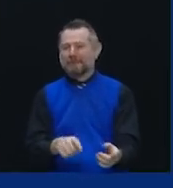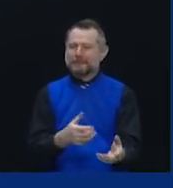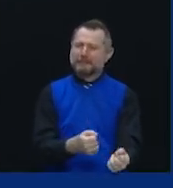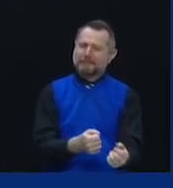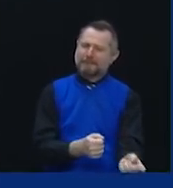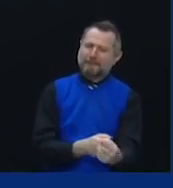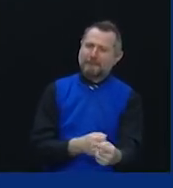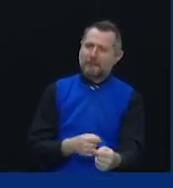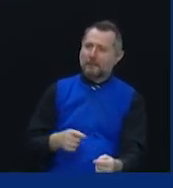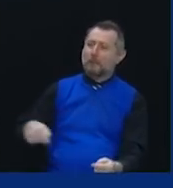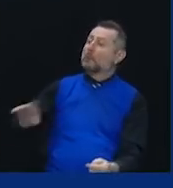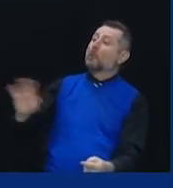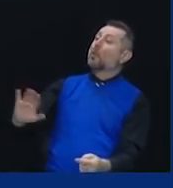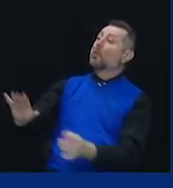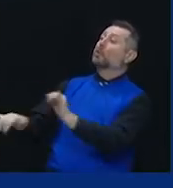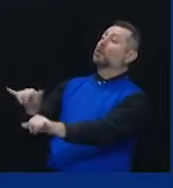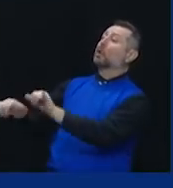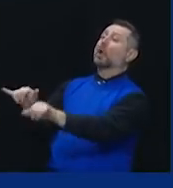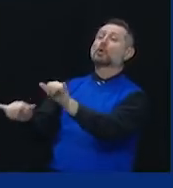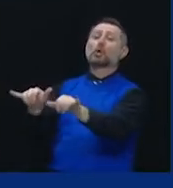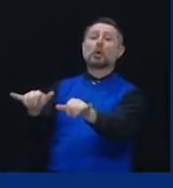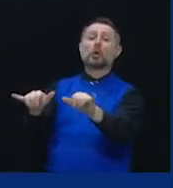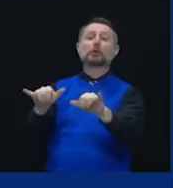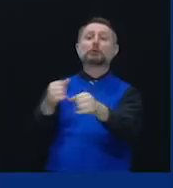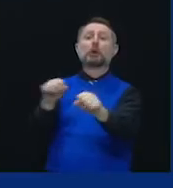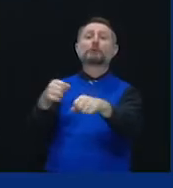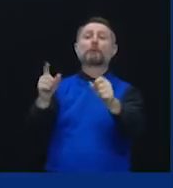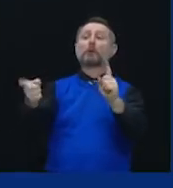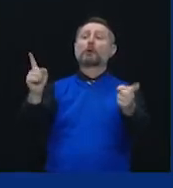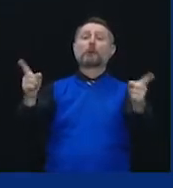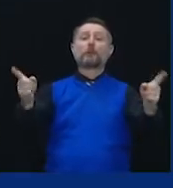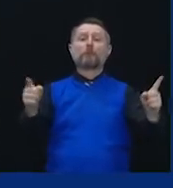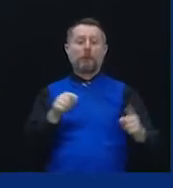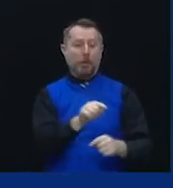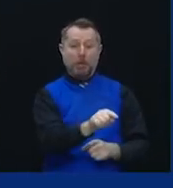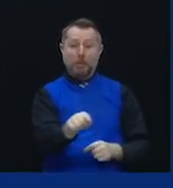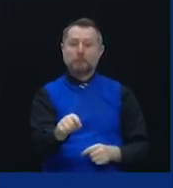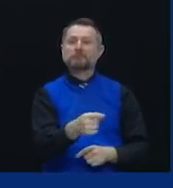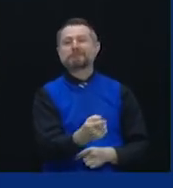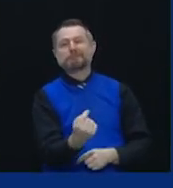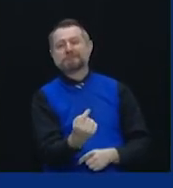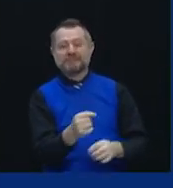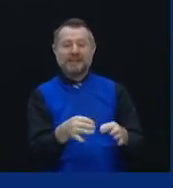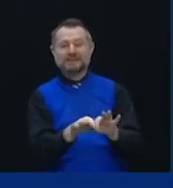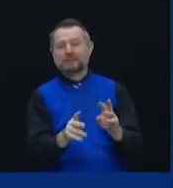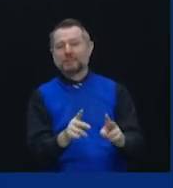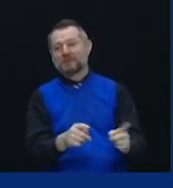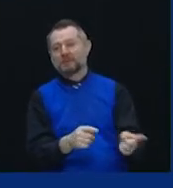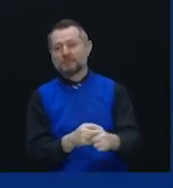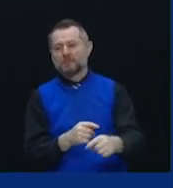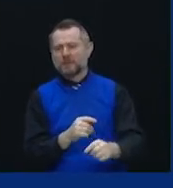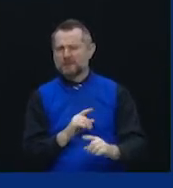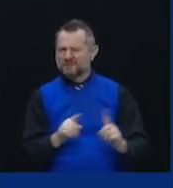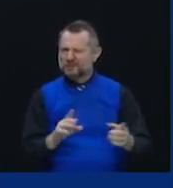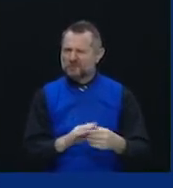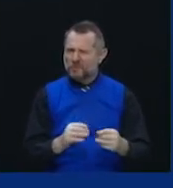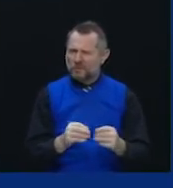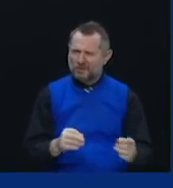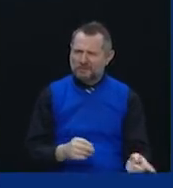Everybody else can stay home and be safe, but not you, essential worker. We need